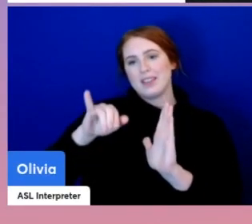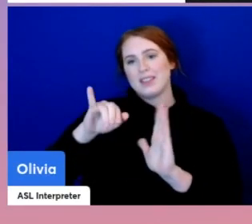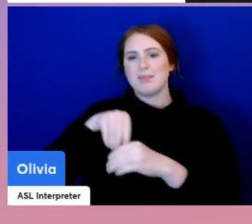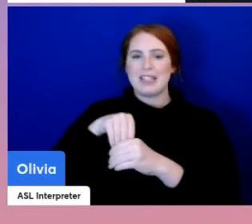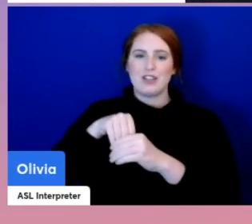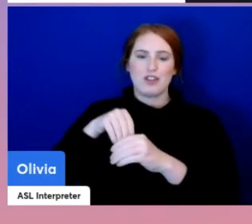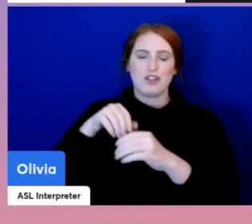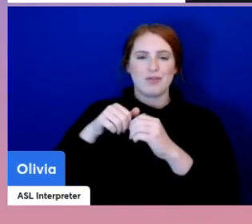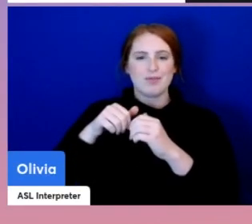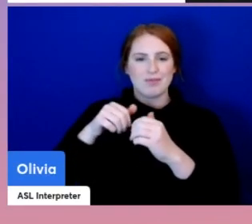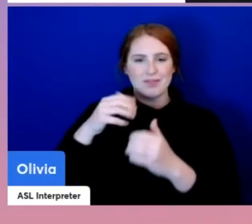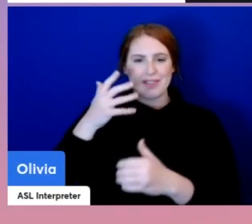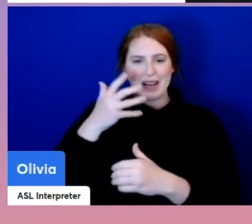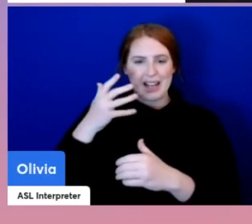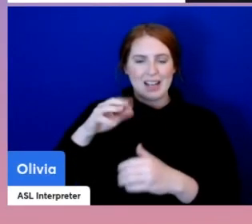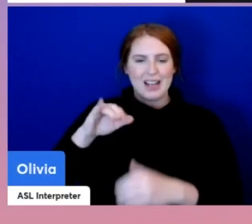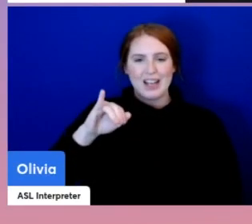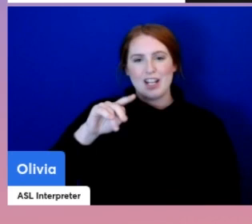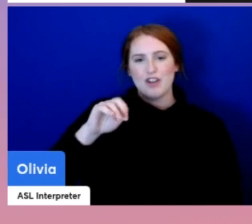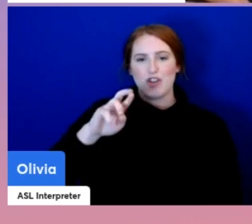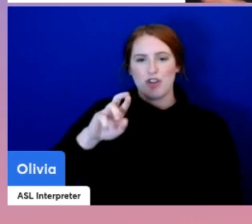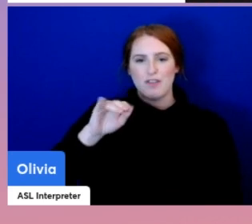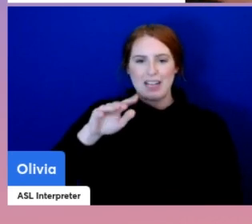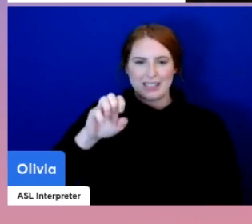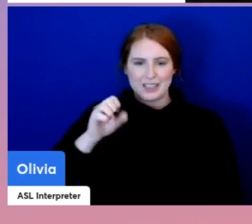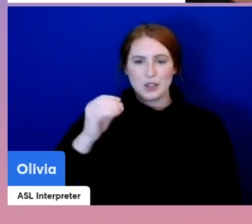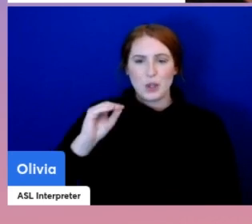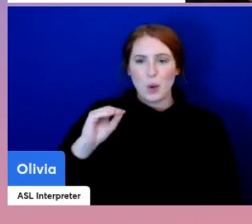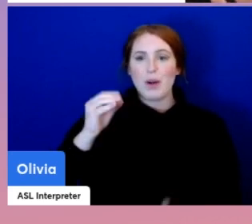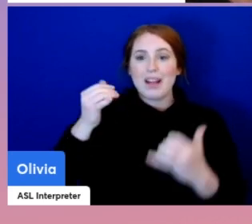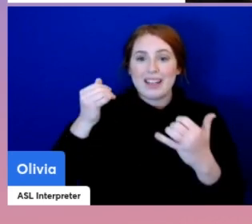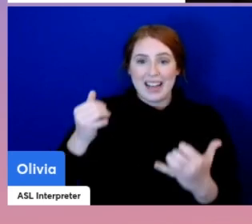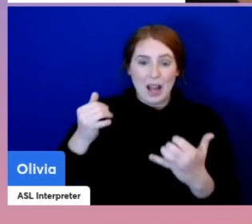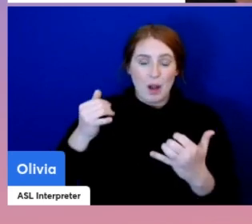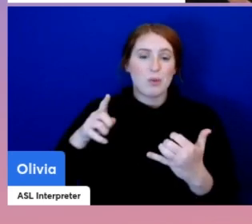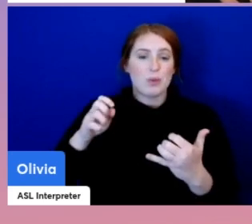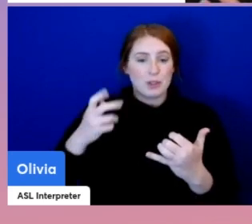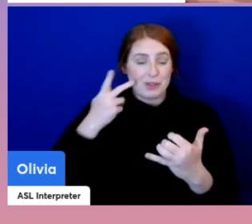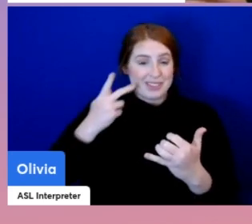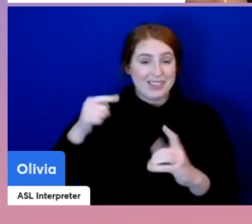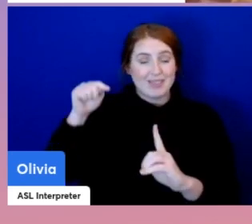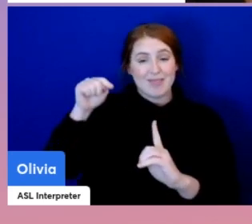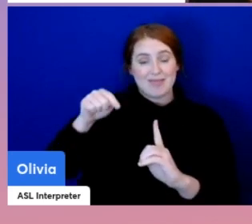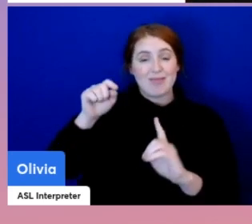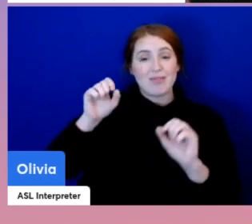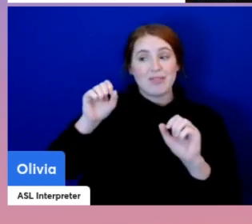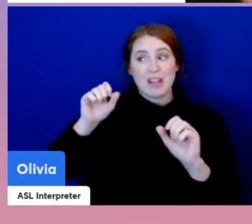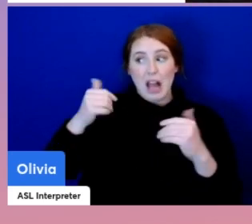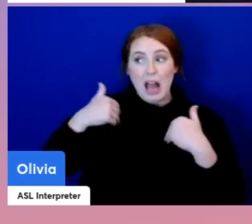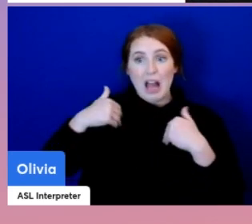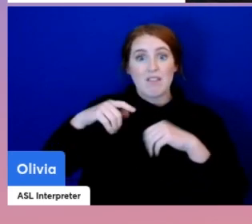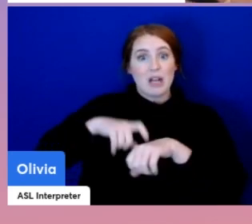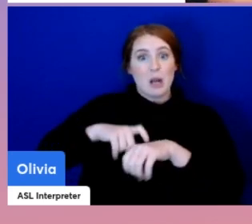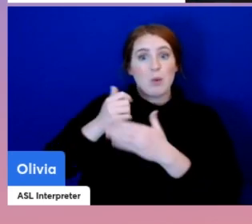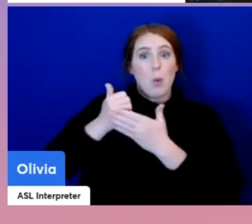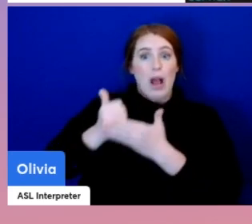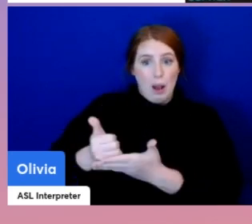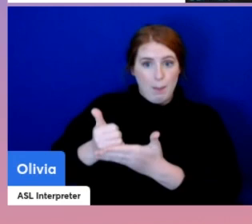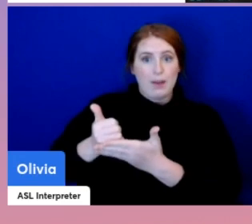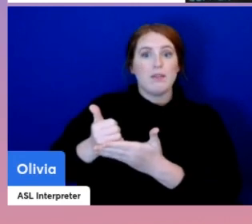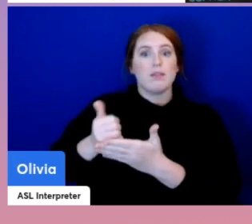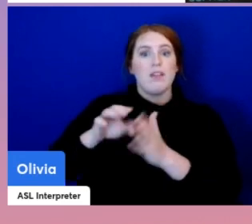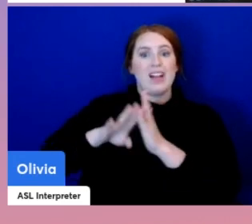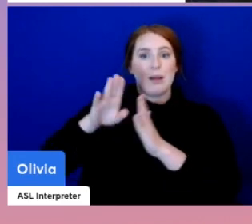the broad use case. As the security team, you now also have the time to spend assisting the developer with their particular edge case that requires